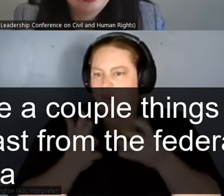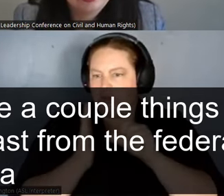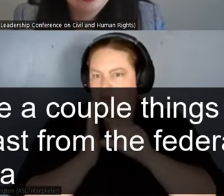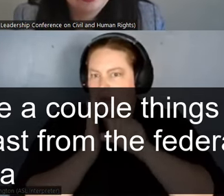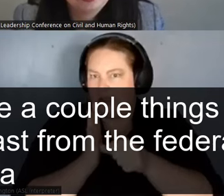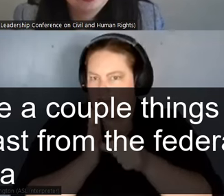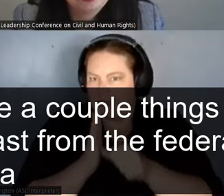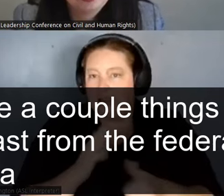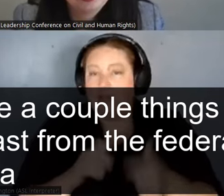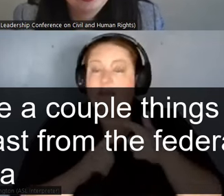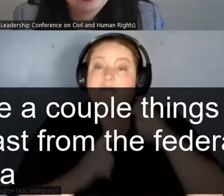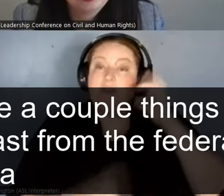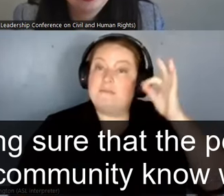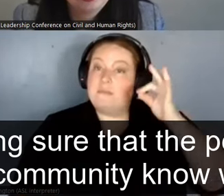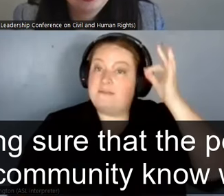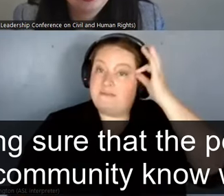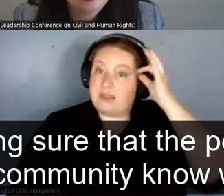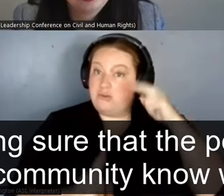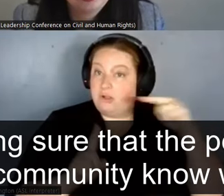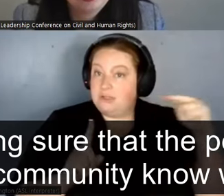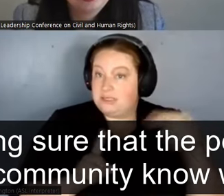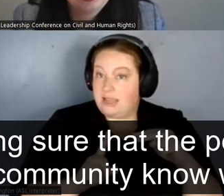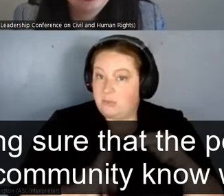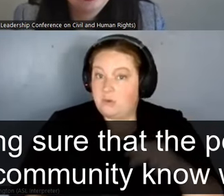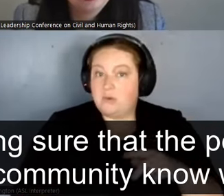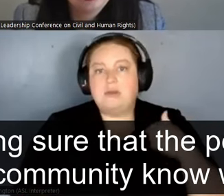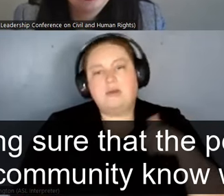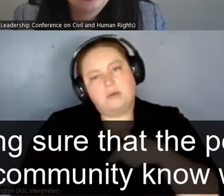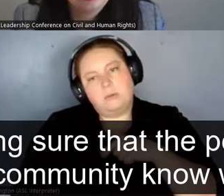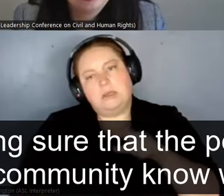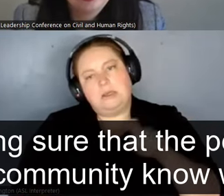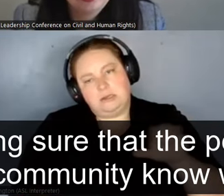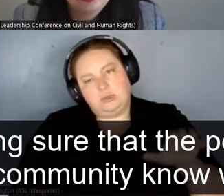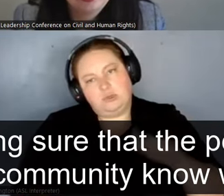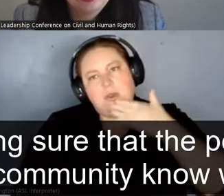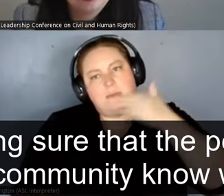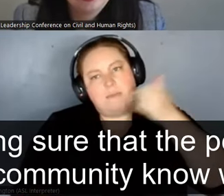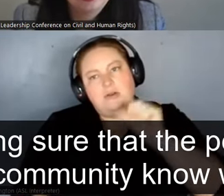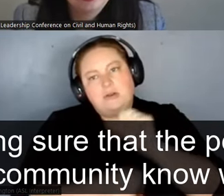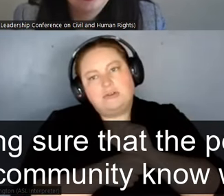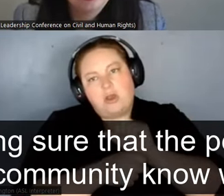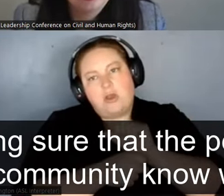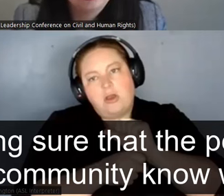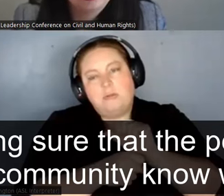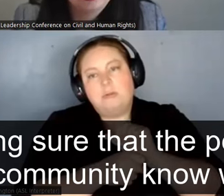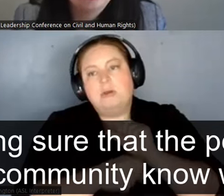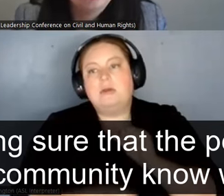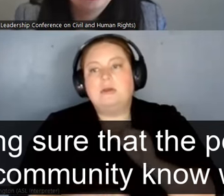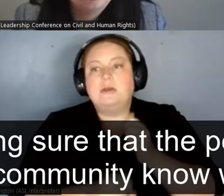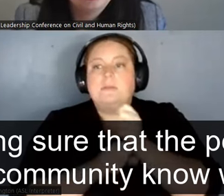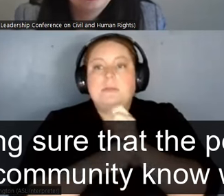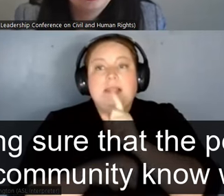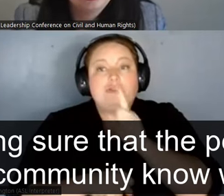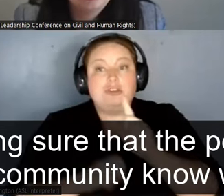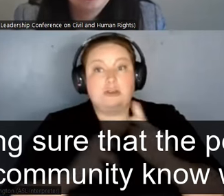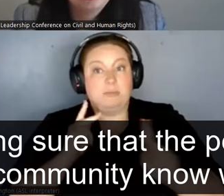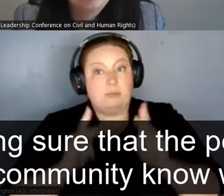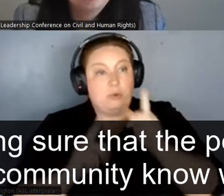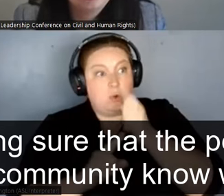from the federal standpoint, we have to do a better job making sure that the people who are affected